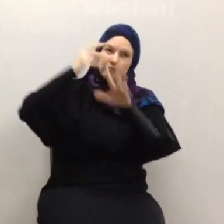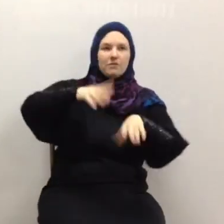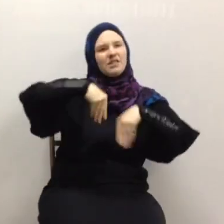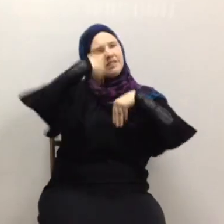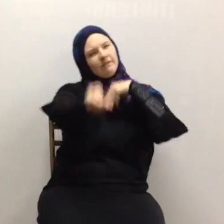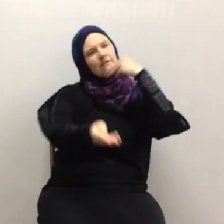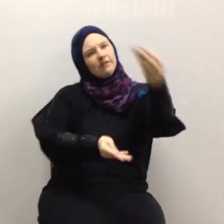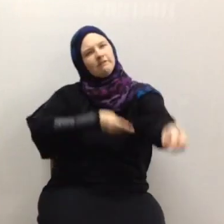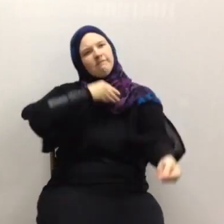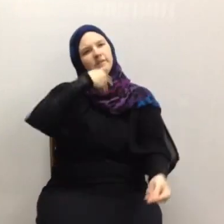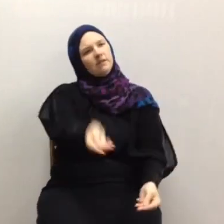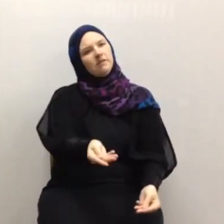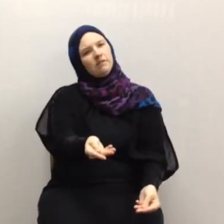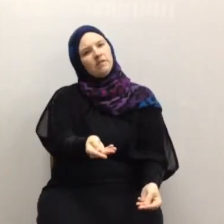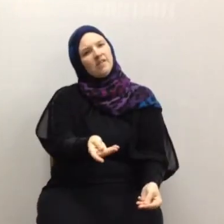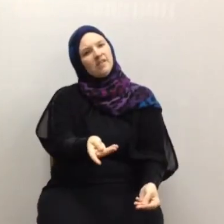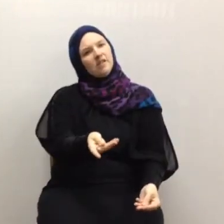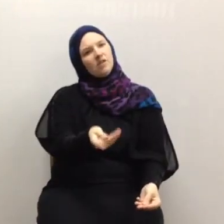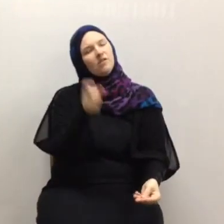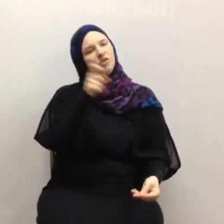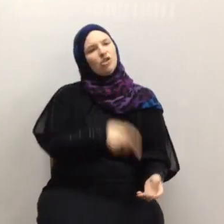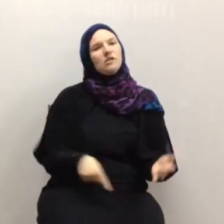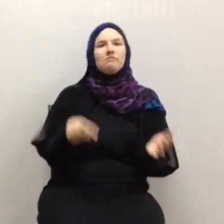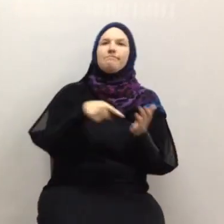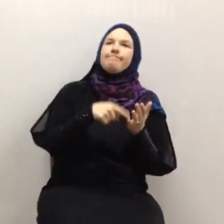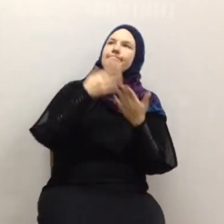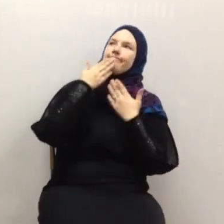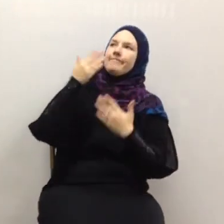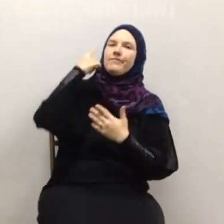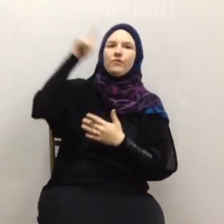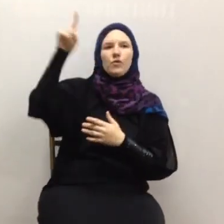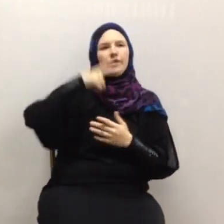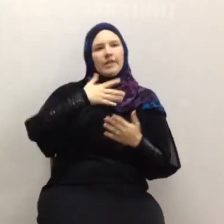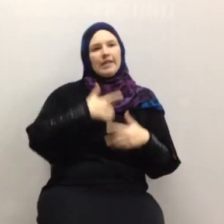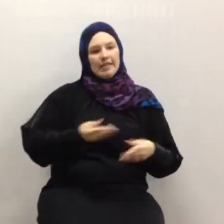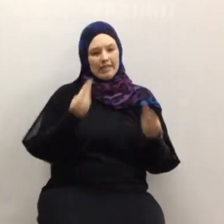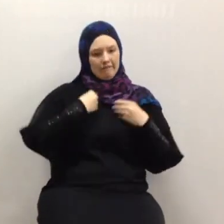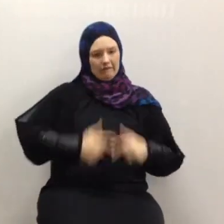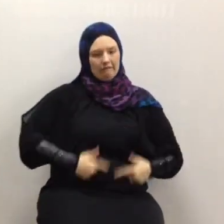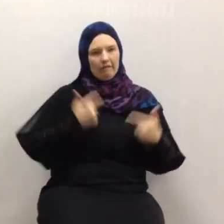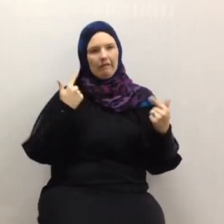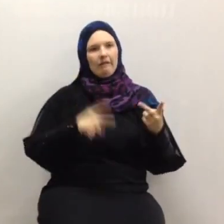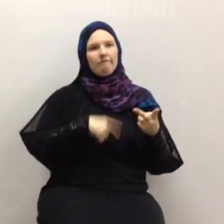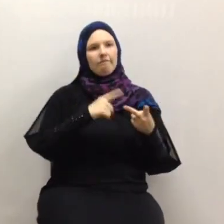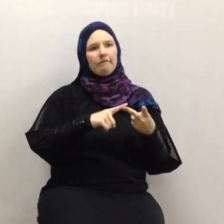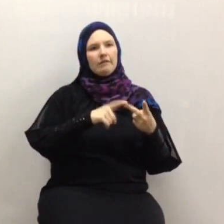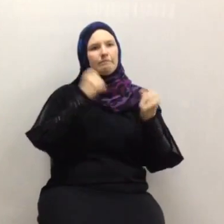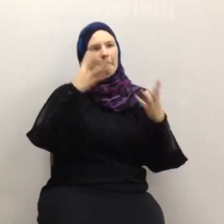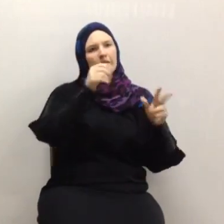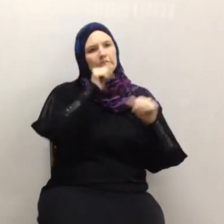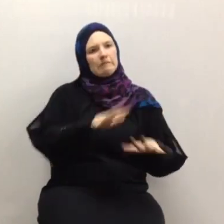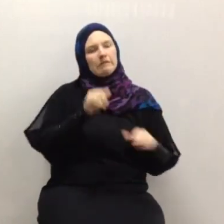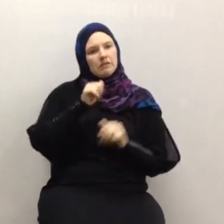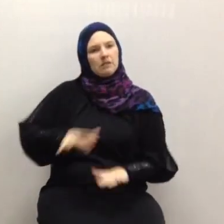indebted for the gift of life, the gift of blessings, and those blessings are unlimited.